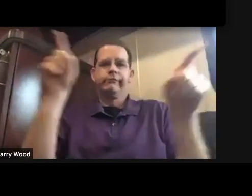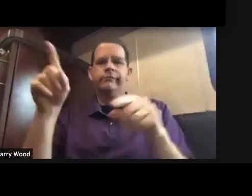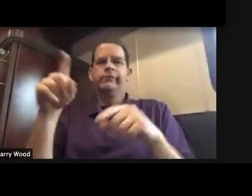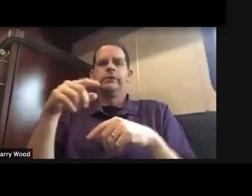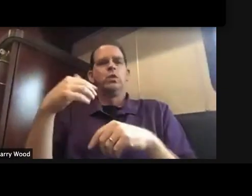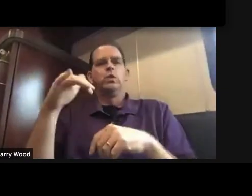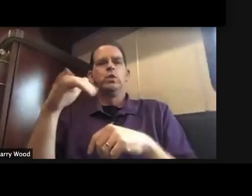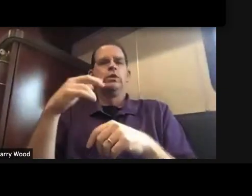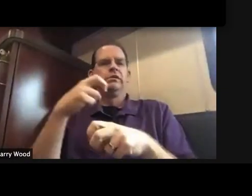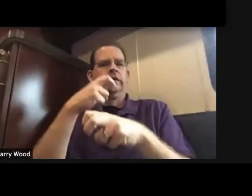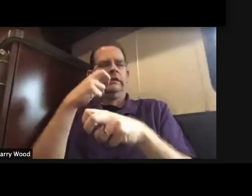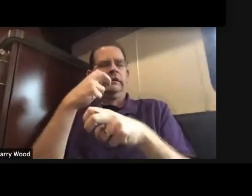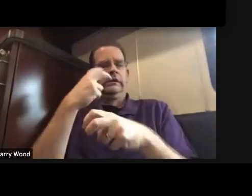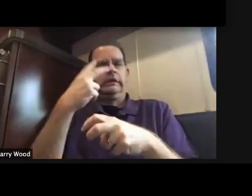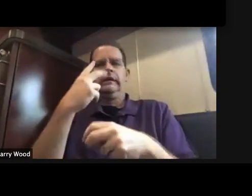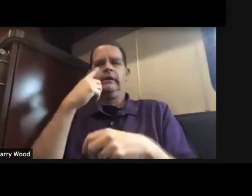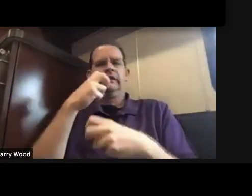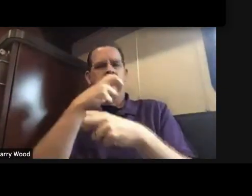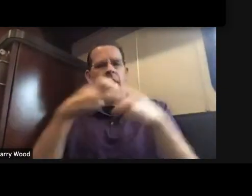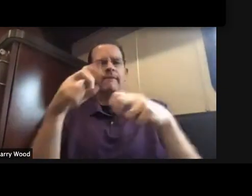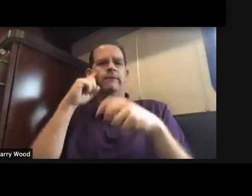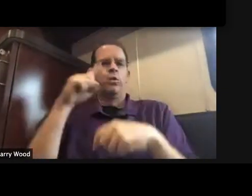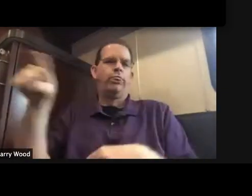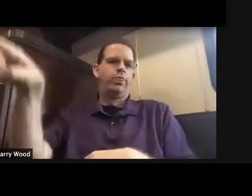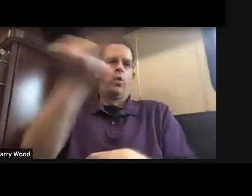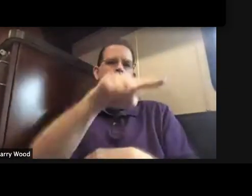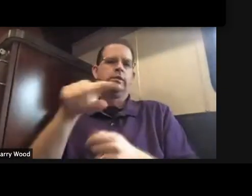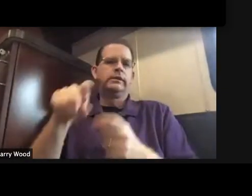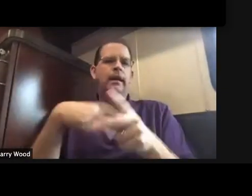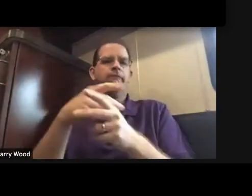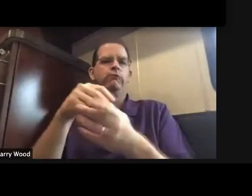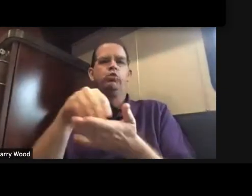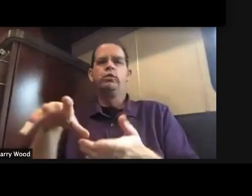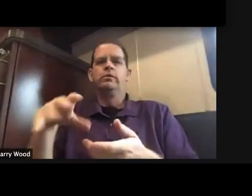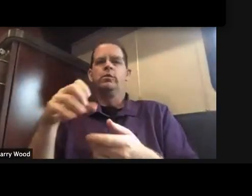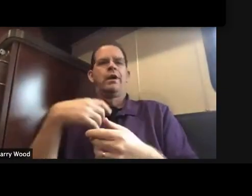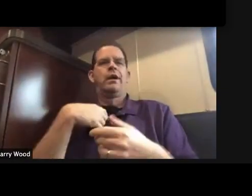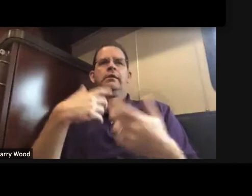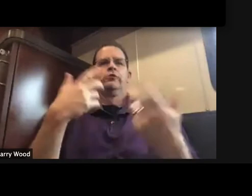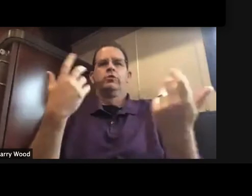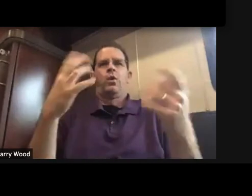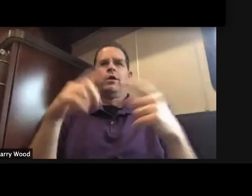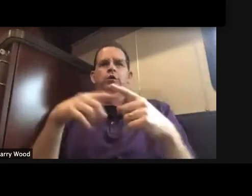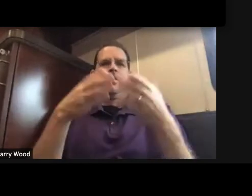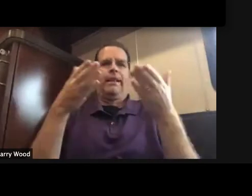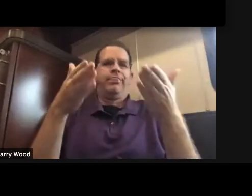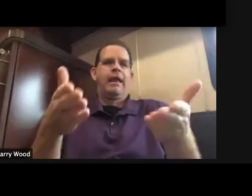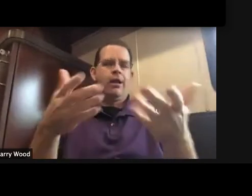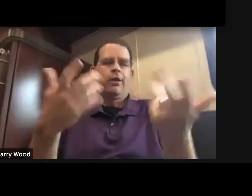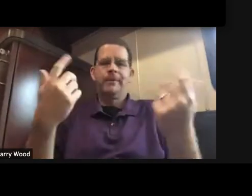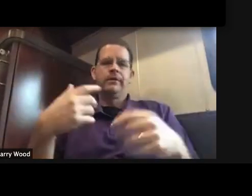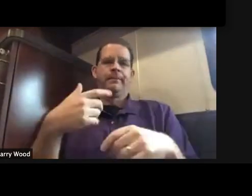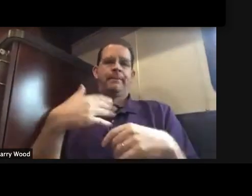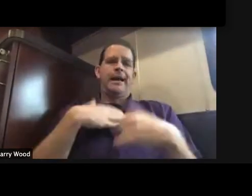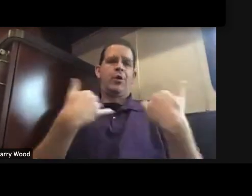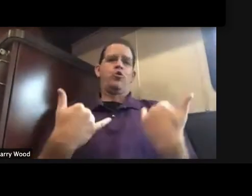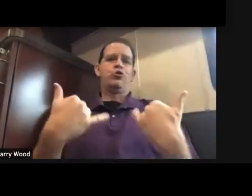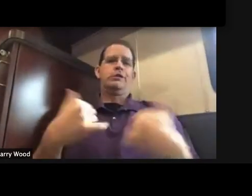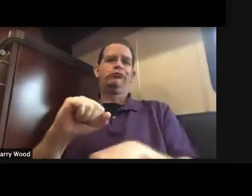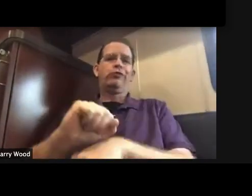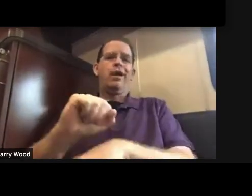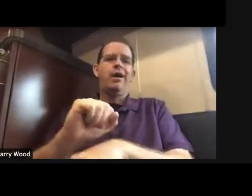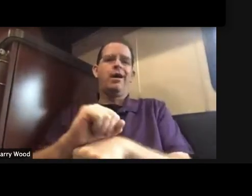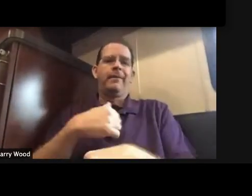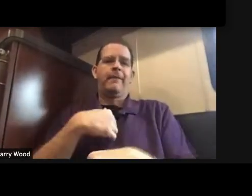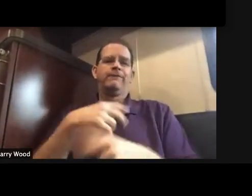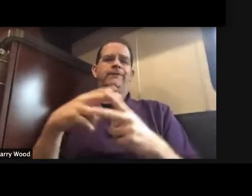kind of off on their own at home. And I can see that it's tough for those type of students. So I just